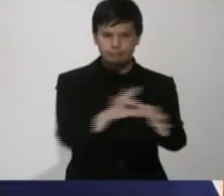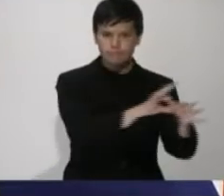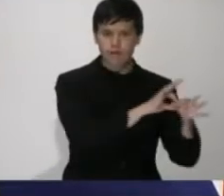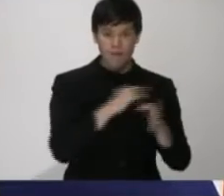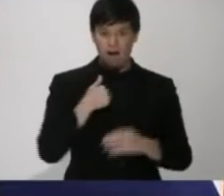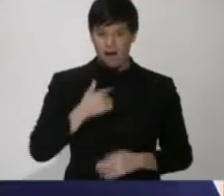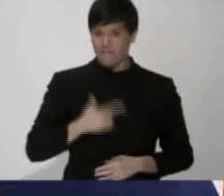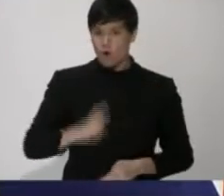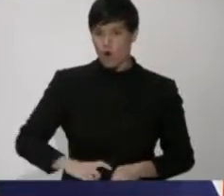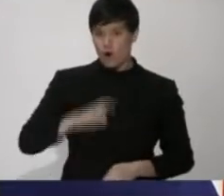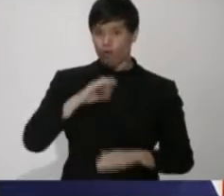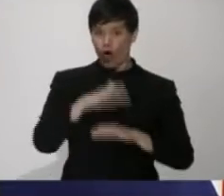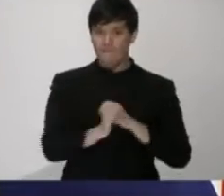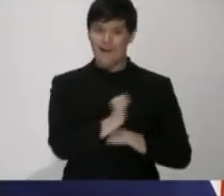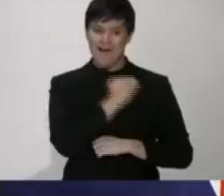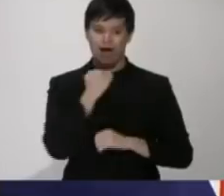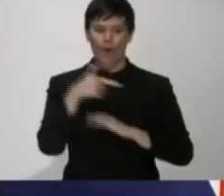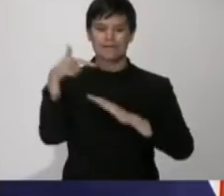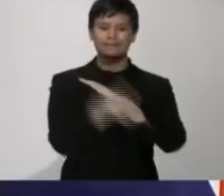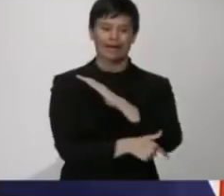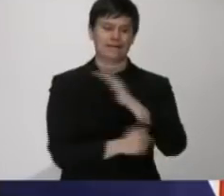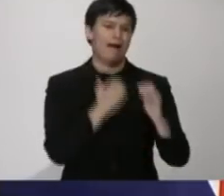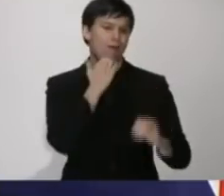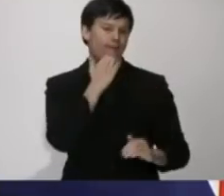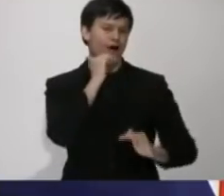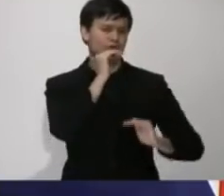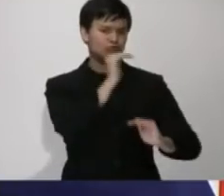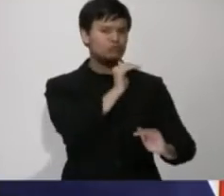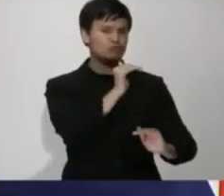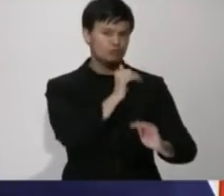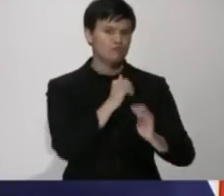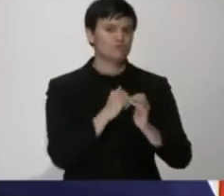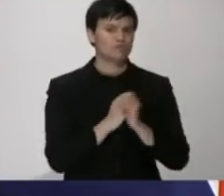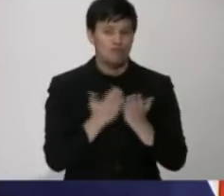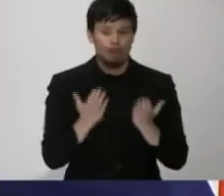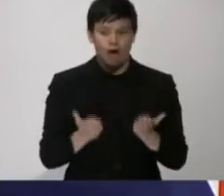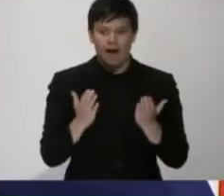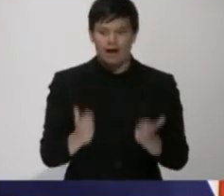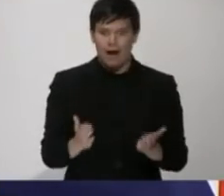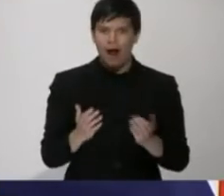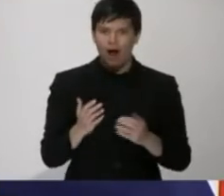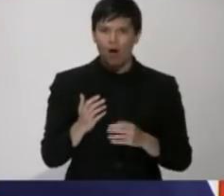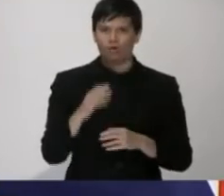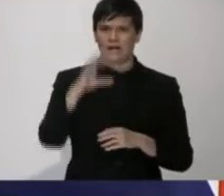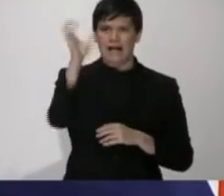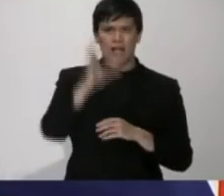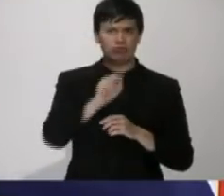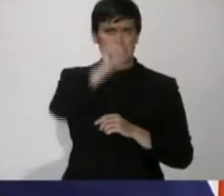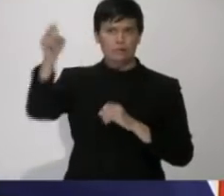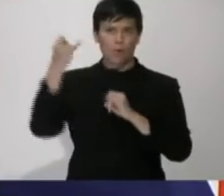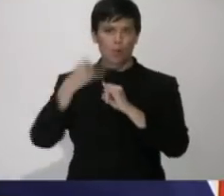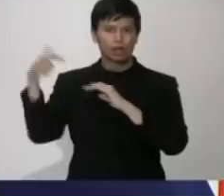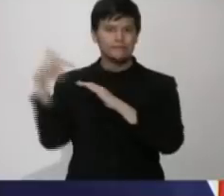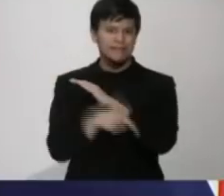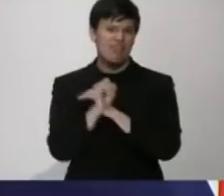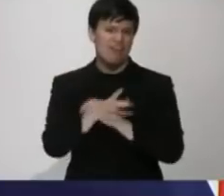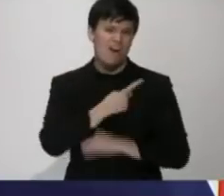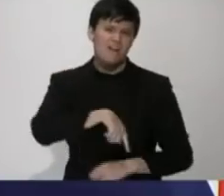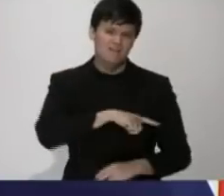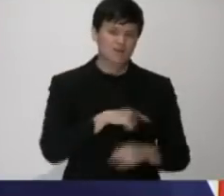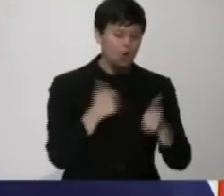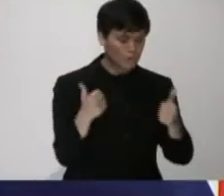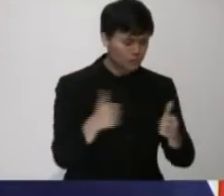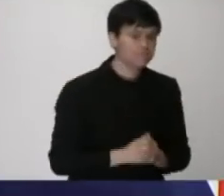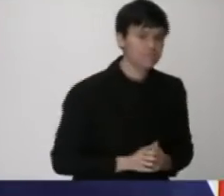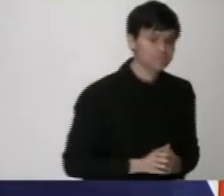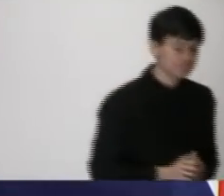about New Zealand's debt position. There's no reason not to be. We remain at a public debt level one of the least indebted countries in the OECD. And it